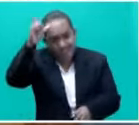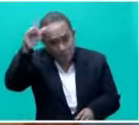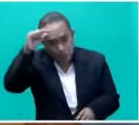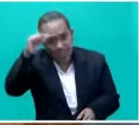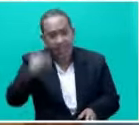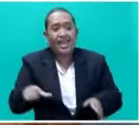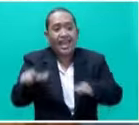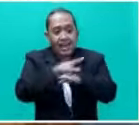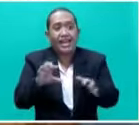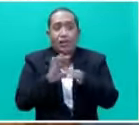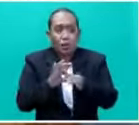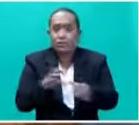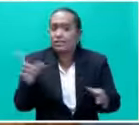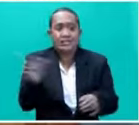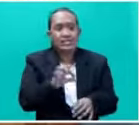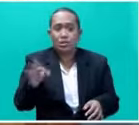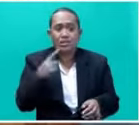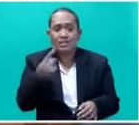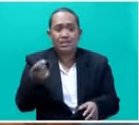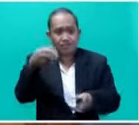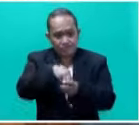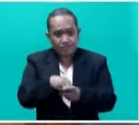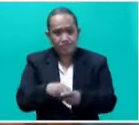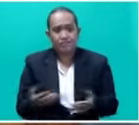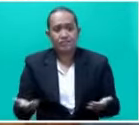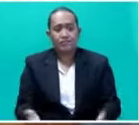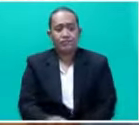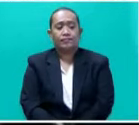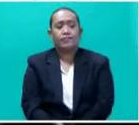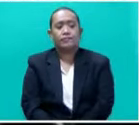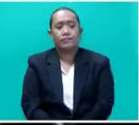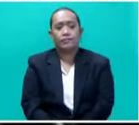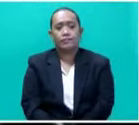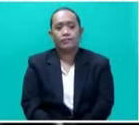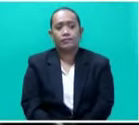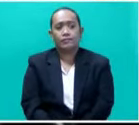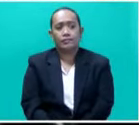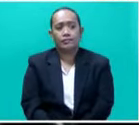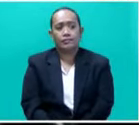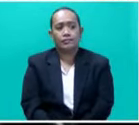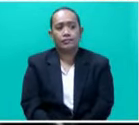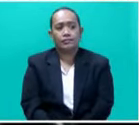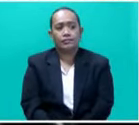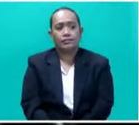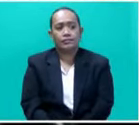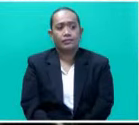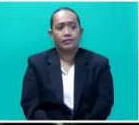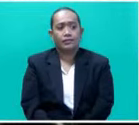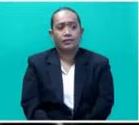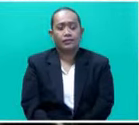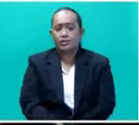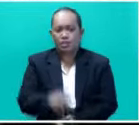it in her statement. There is a point of order. She didn't mention it. She is misleading the